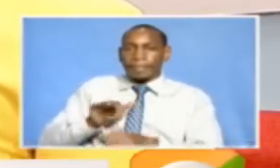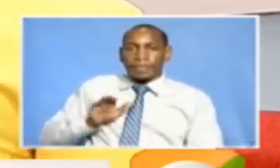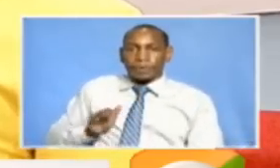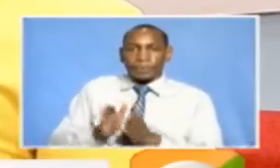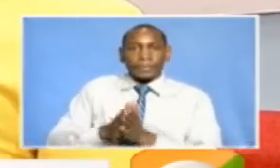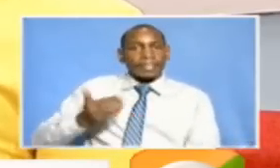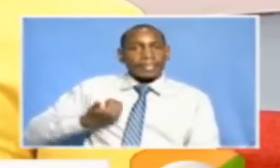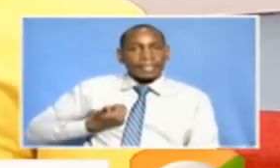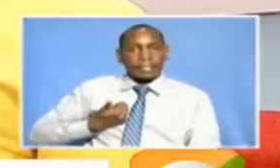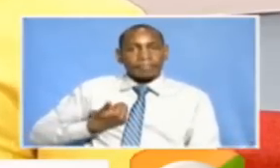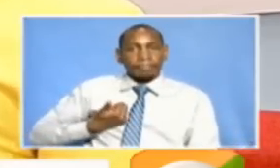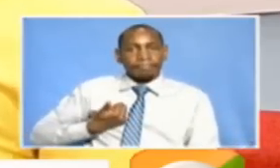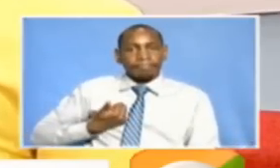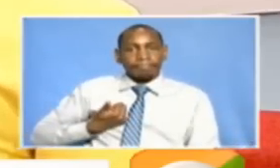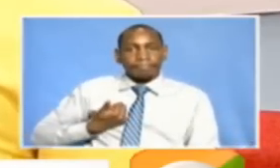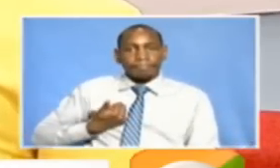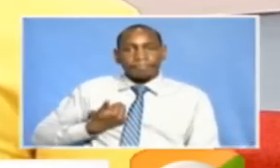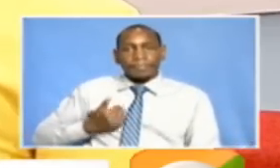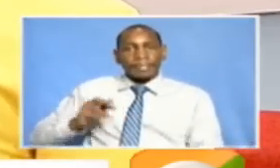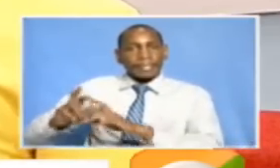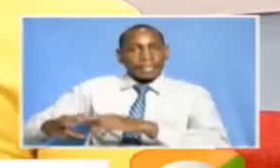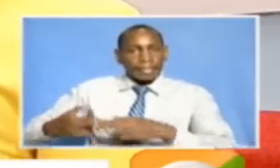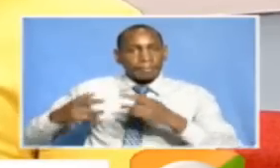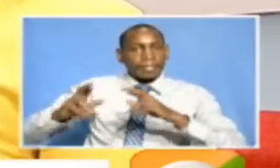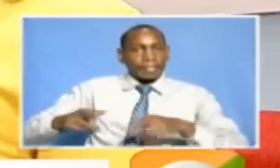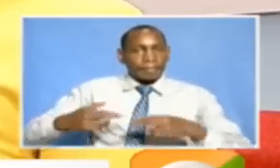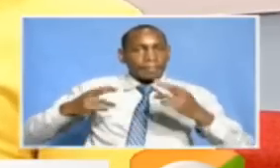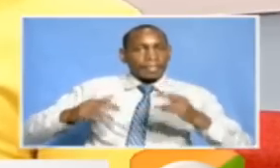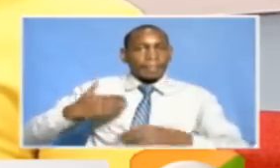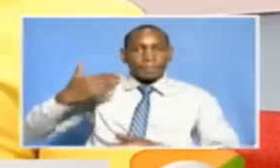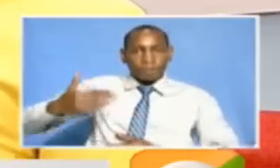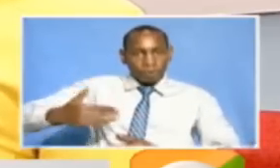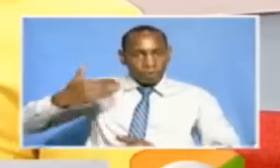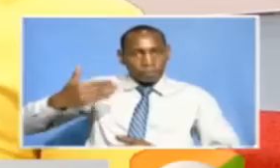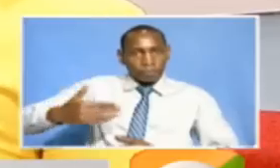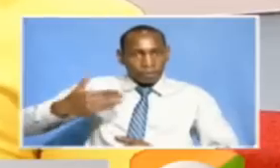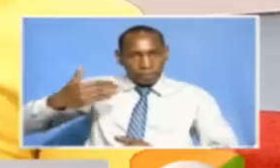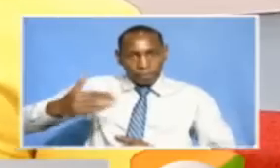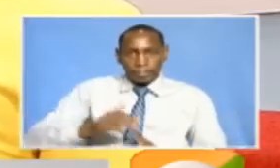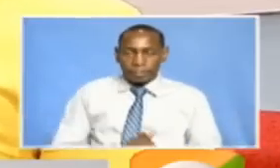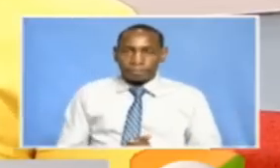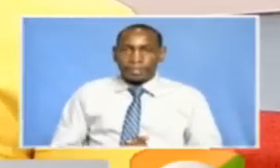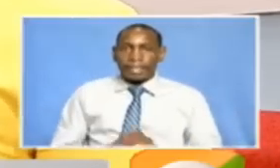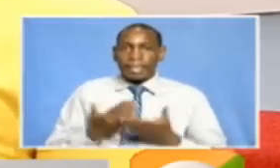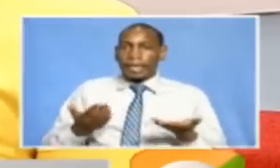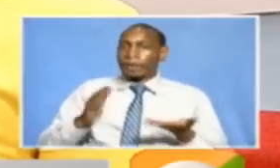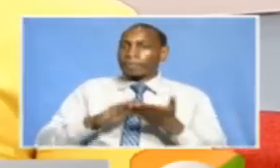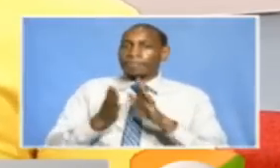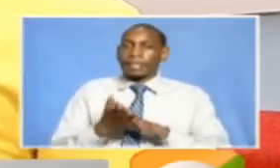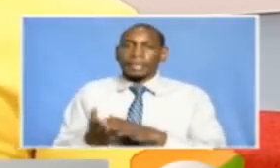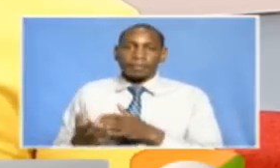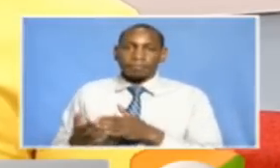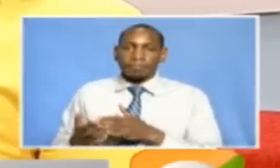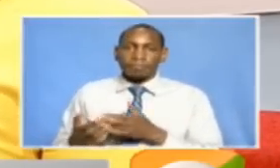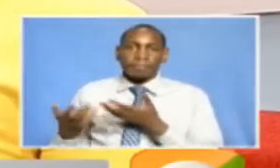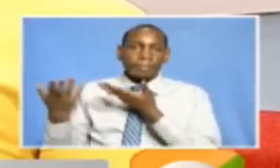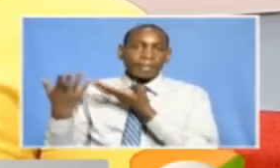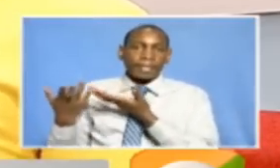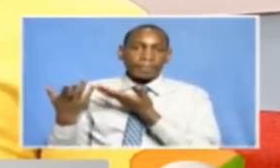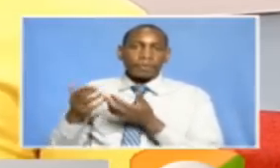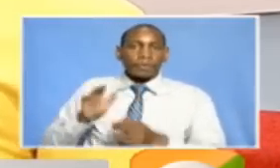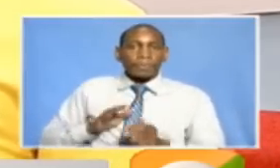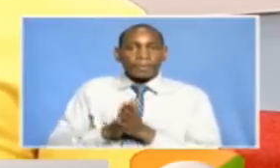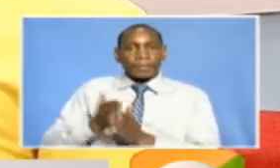girls being violated and abused every now and then. It actually has become a burden on women and girls to protect